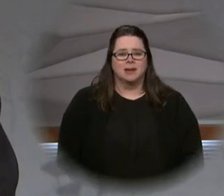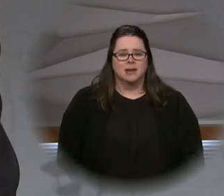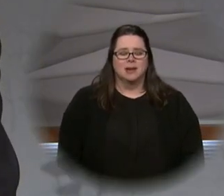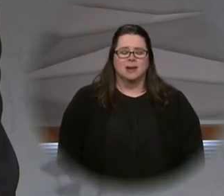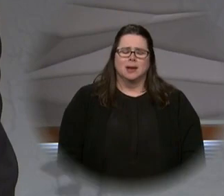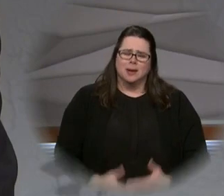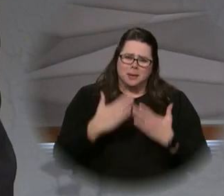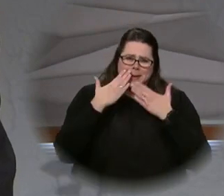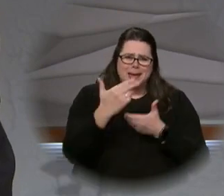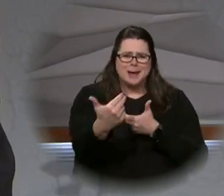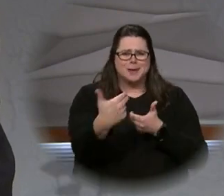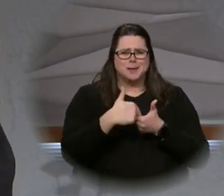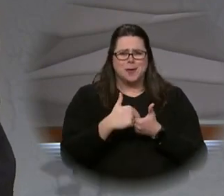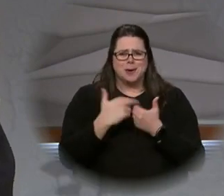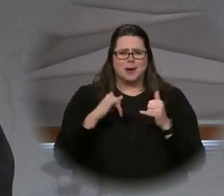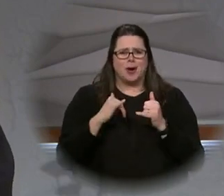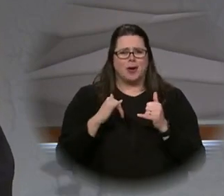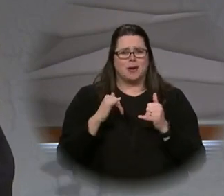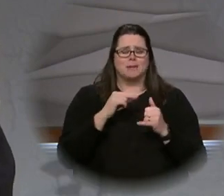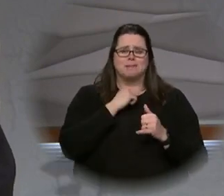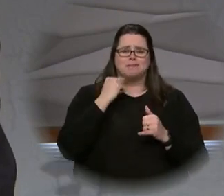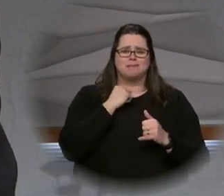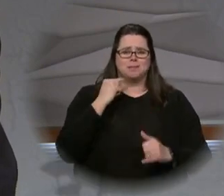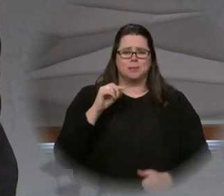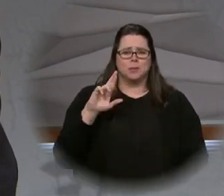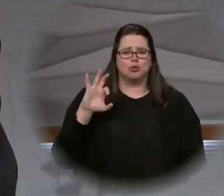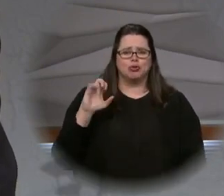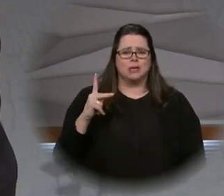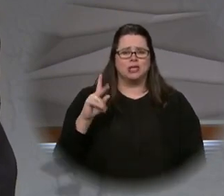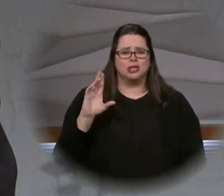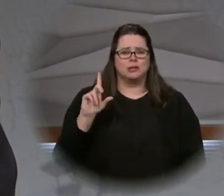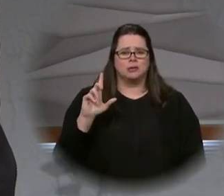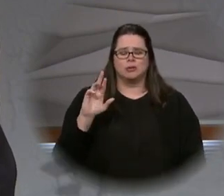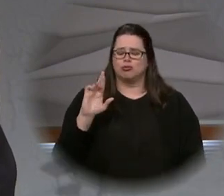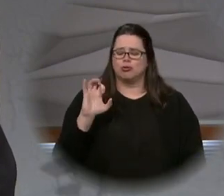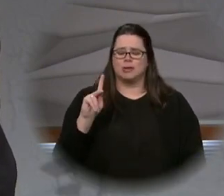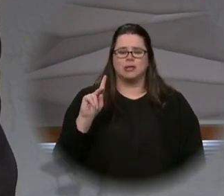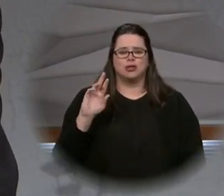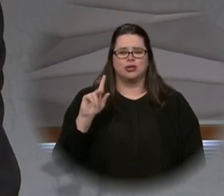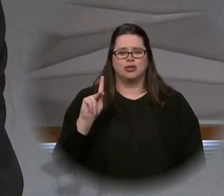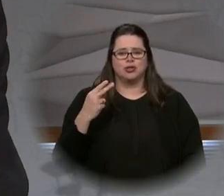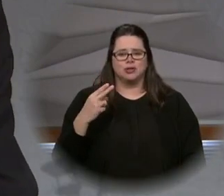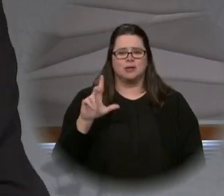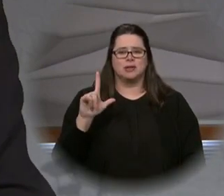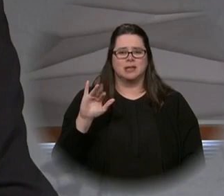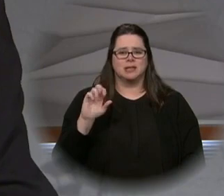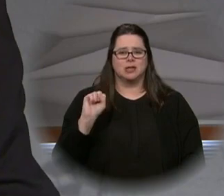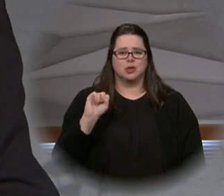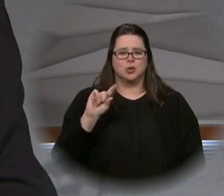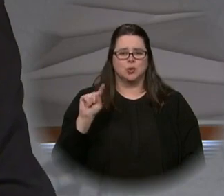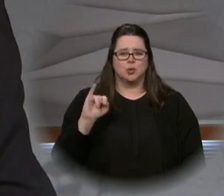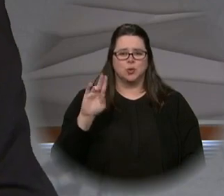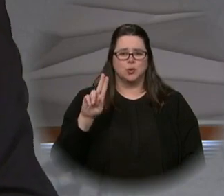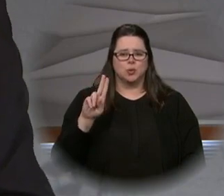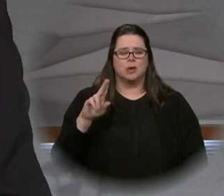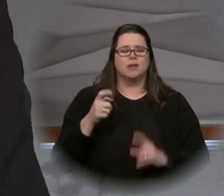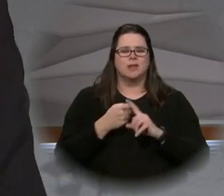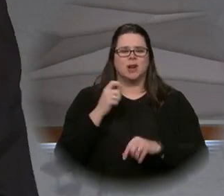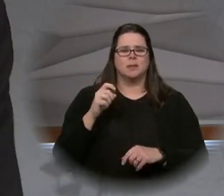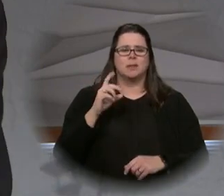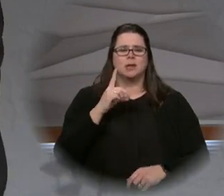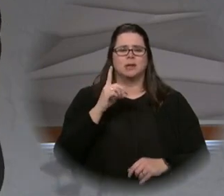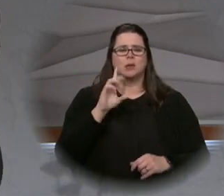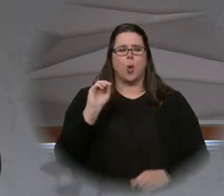We thank you for joining us and our presider, Father Rich Litsu, OP, a member of the Blessed Sacrament Dominican Friary